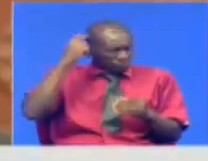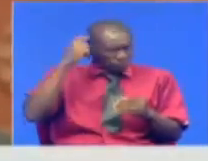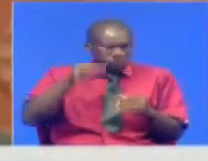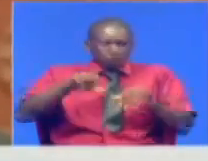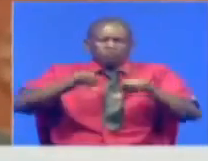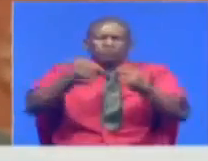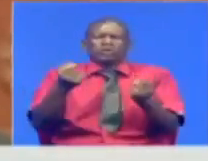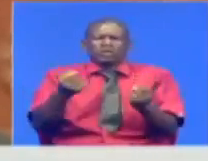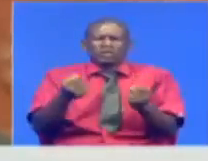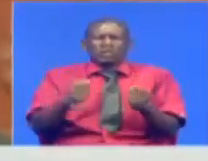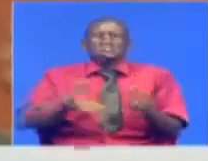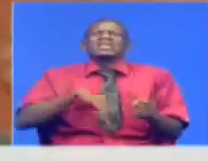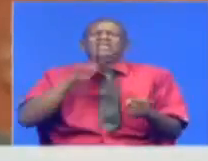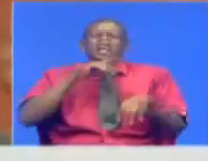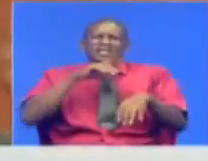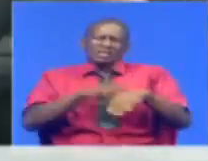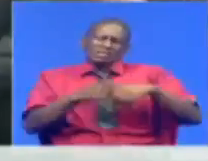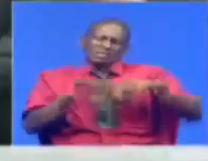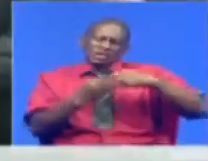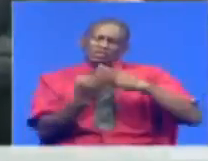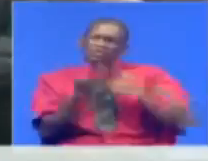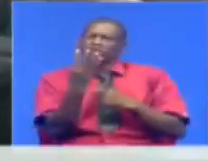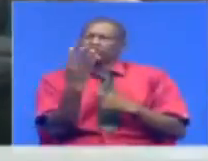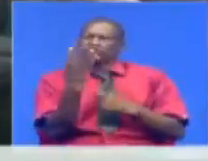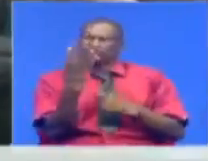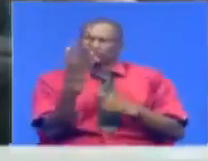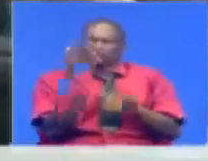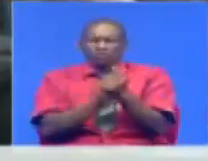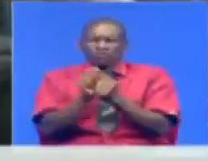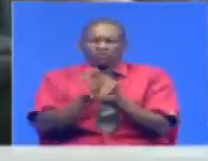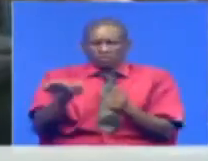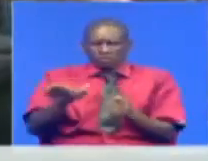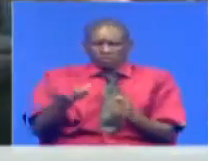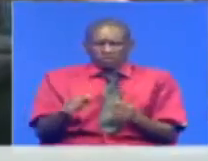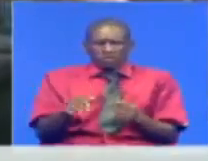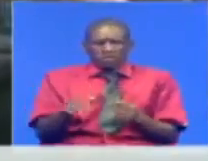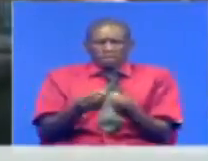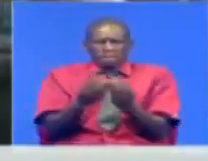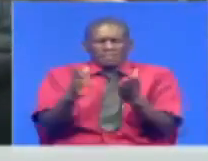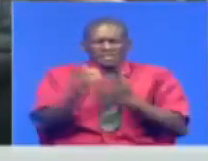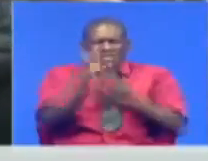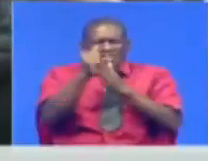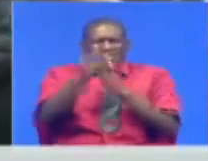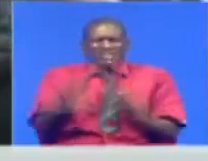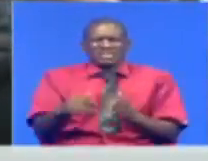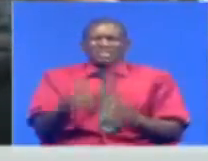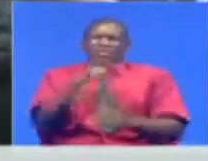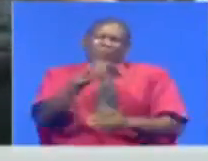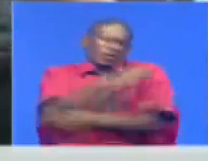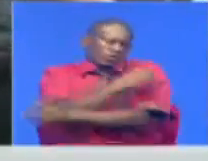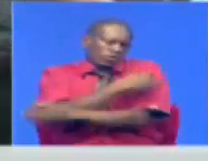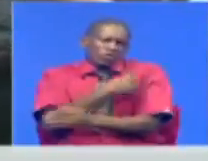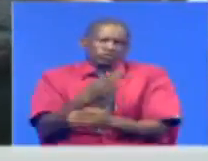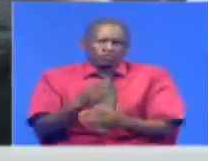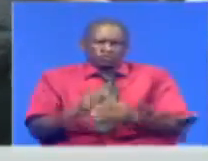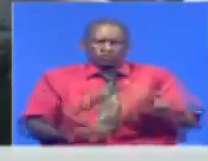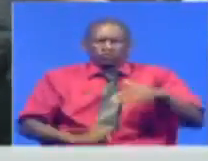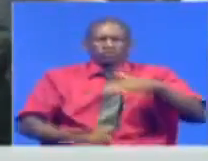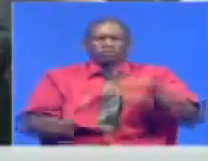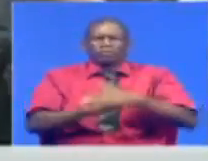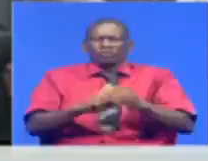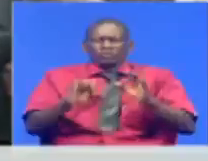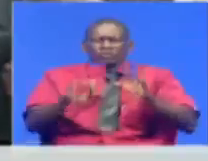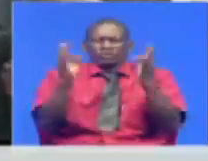He died at about 8:45 Friday morning. A host of leaders trooped to the hospital to stand by the family as well